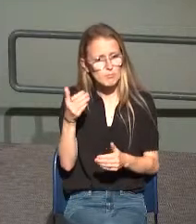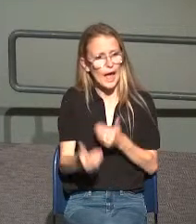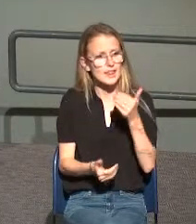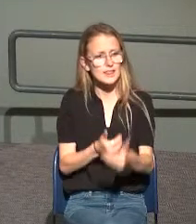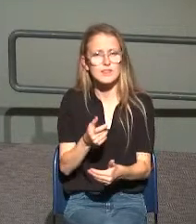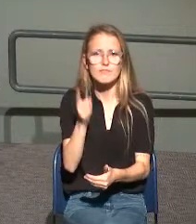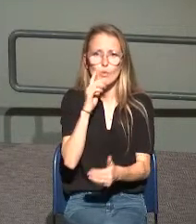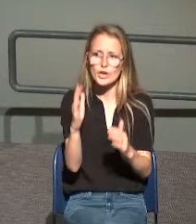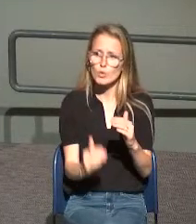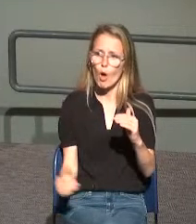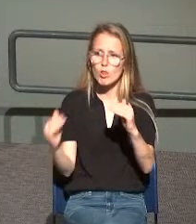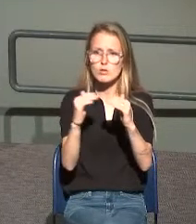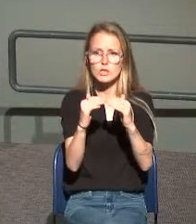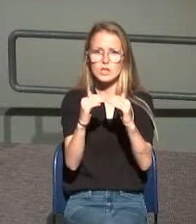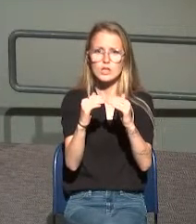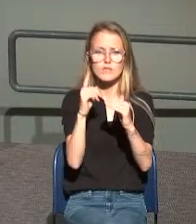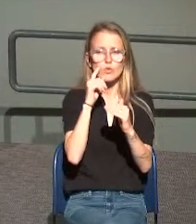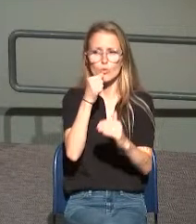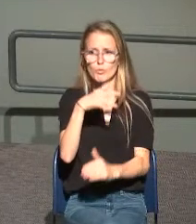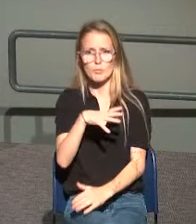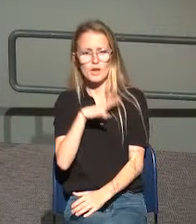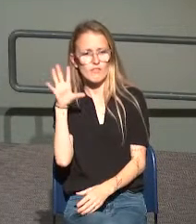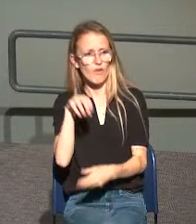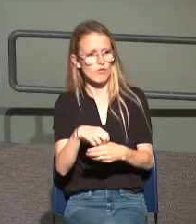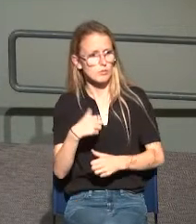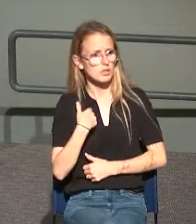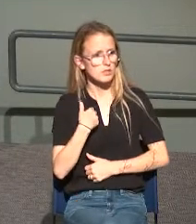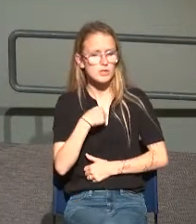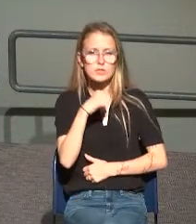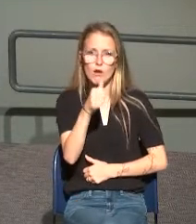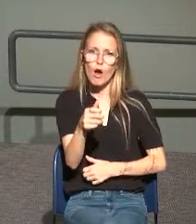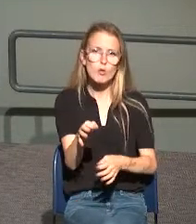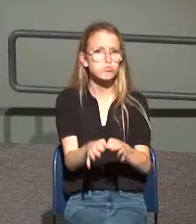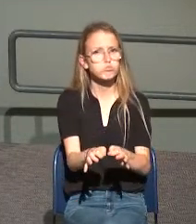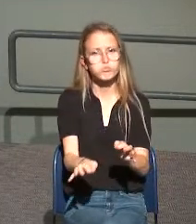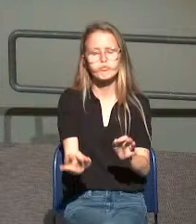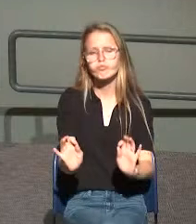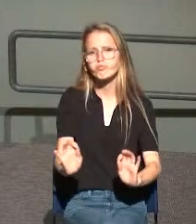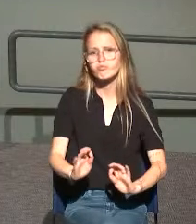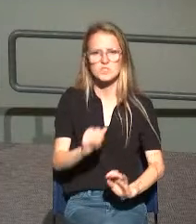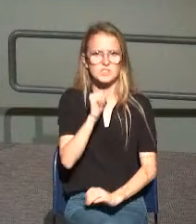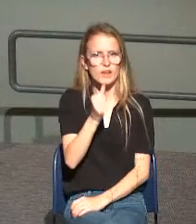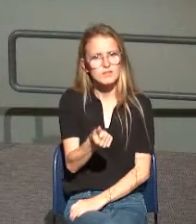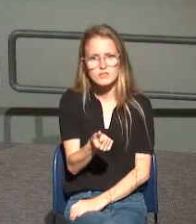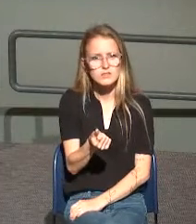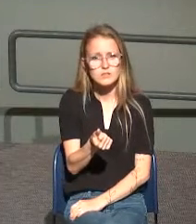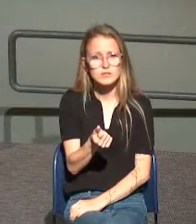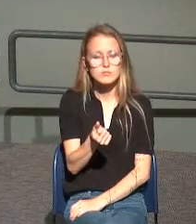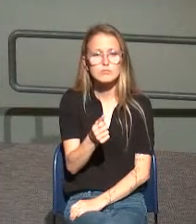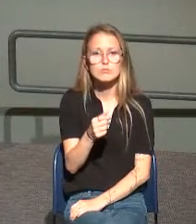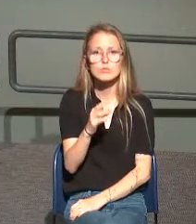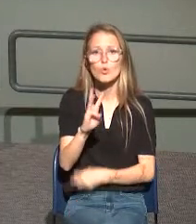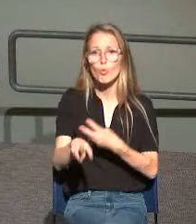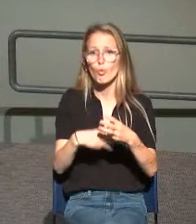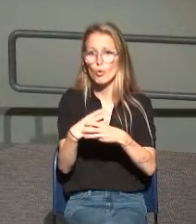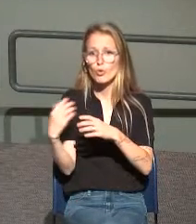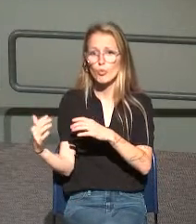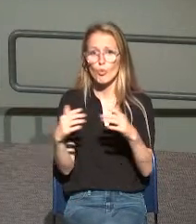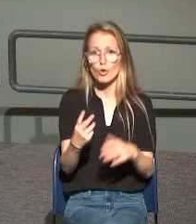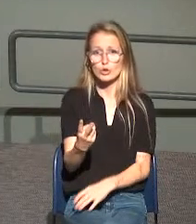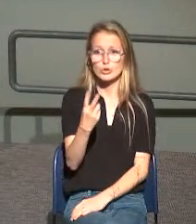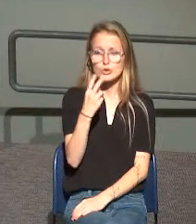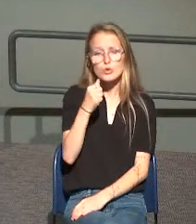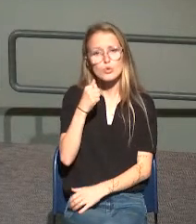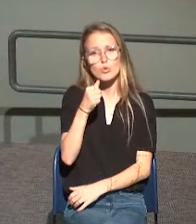in the military hasn't been a short or straight one. During World War II, women served through various